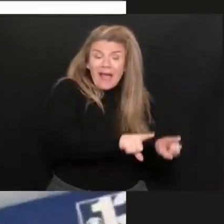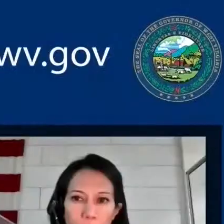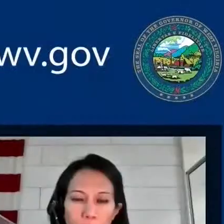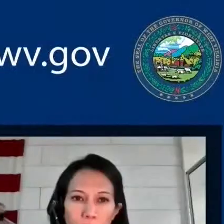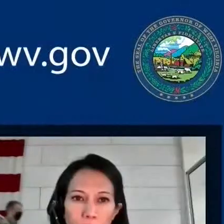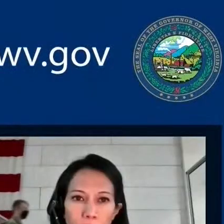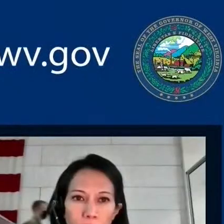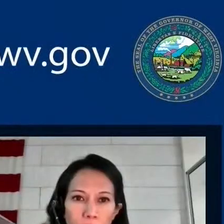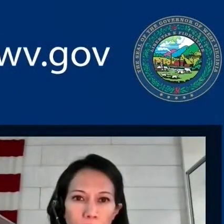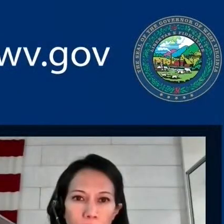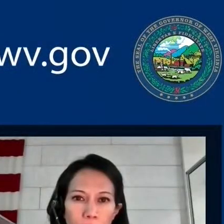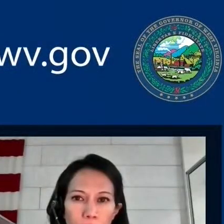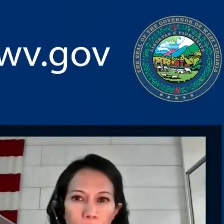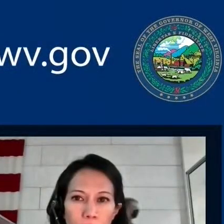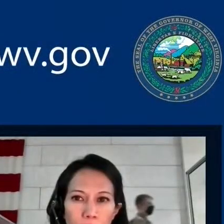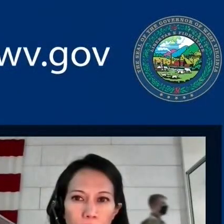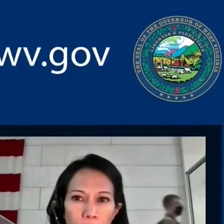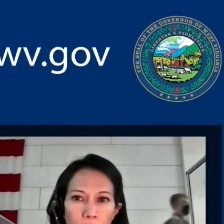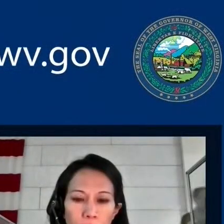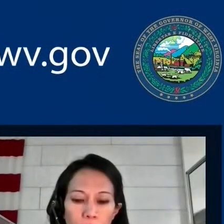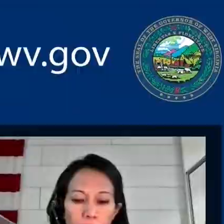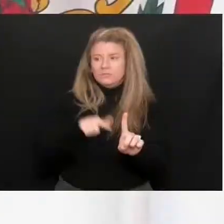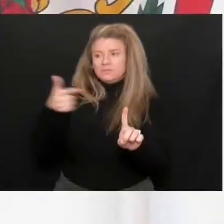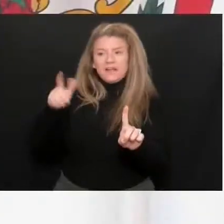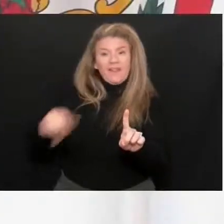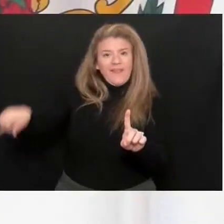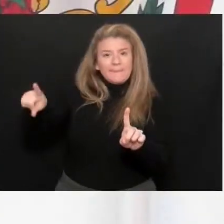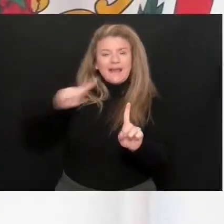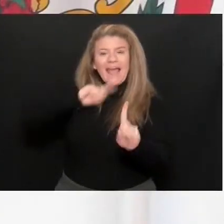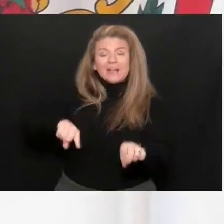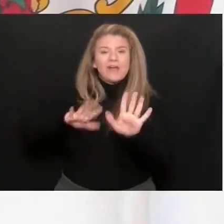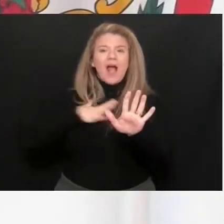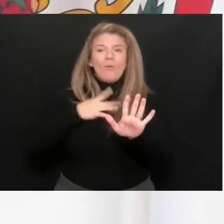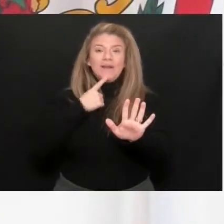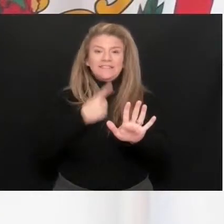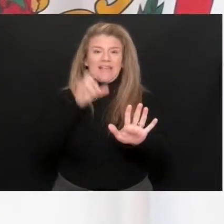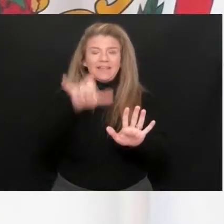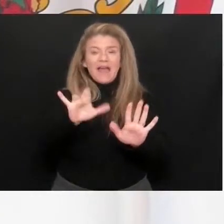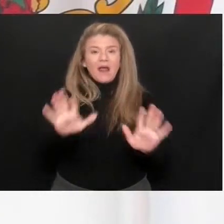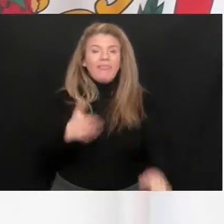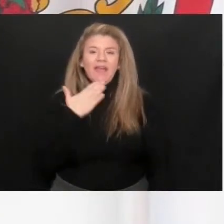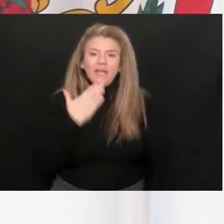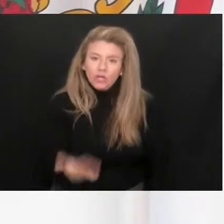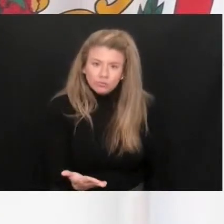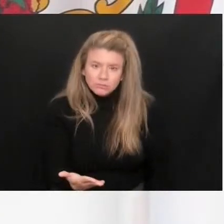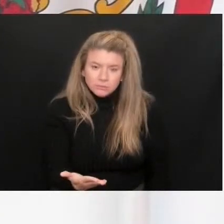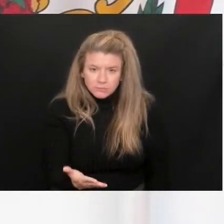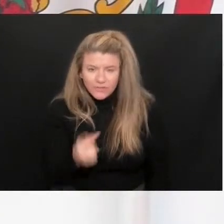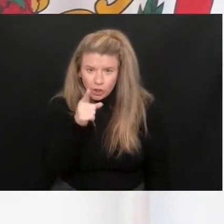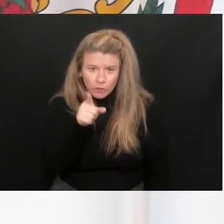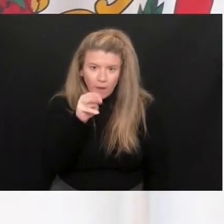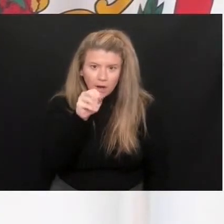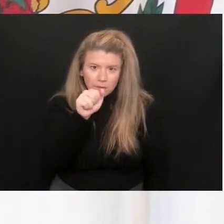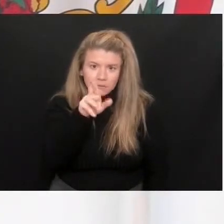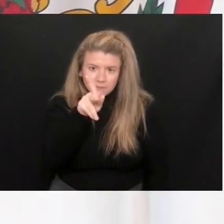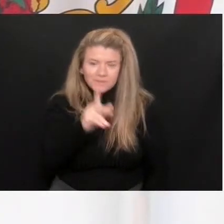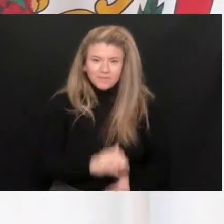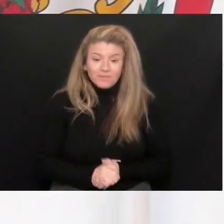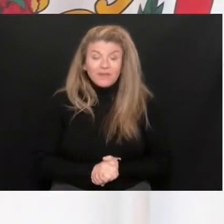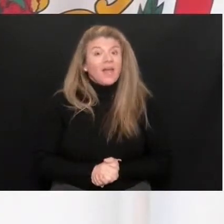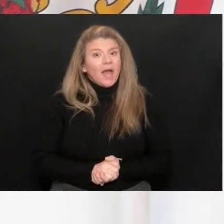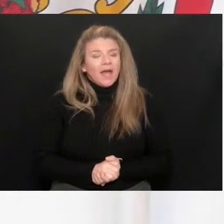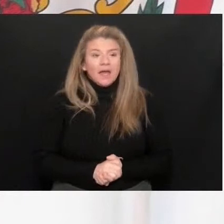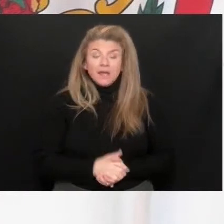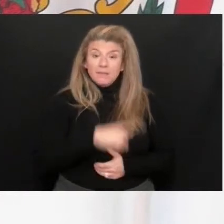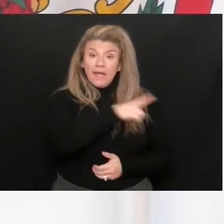Okay, before we go to Secretary Crouch and Dr. Amjad, let me say this, and this is just a thanks to Mark. I mean, by him